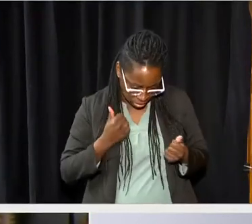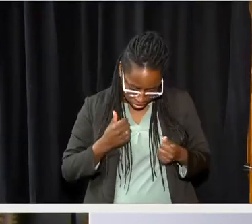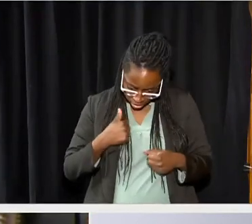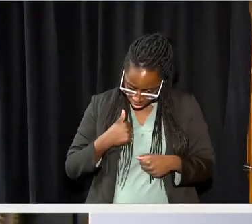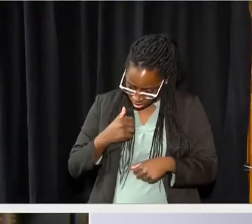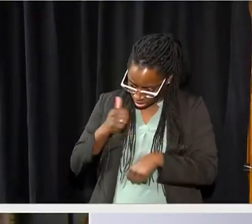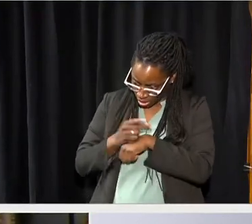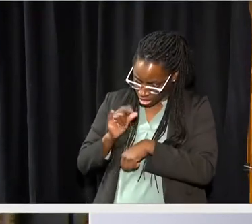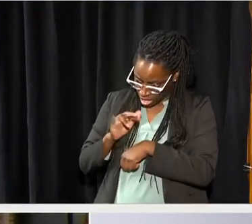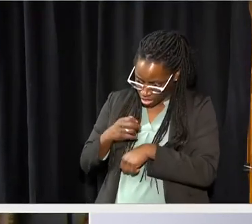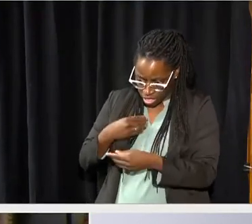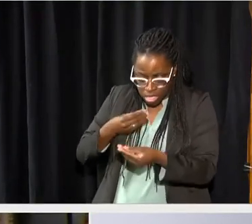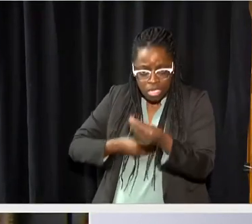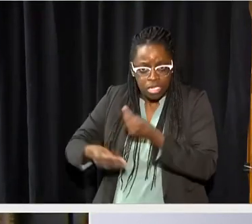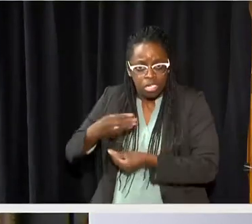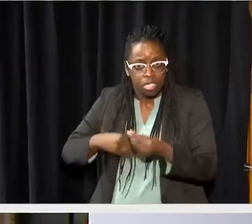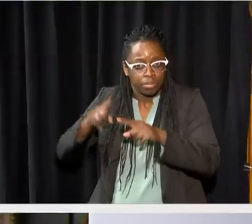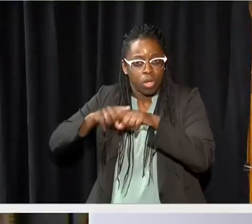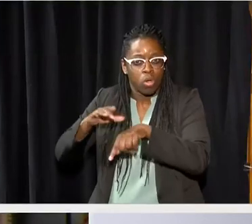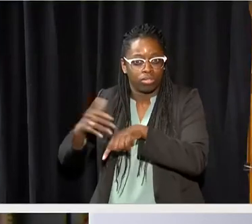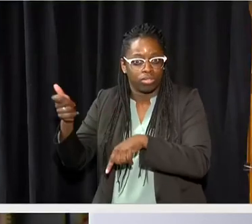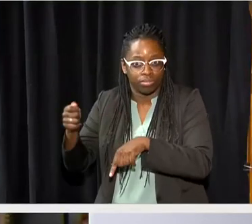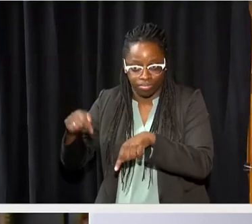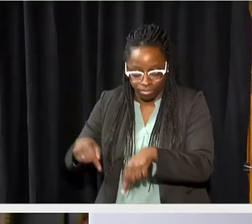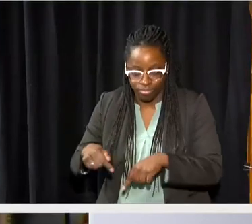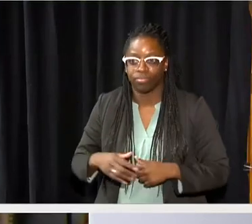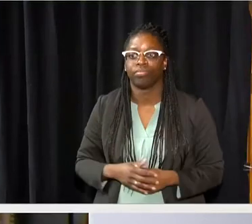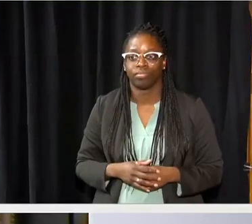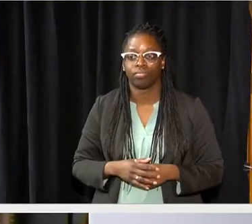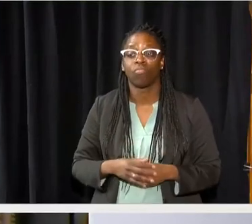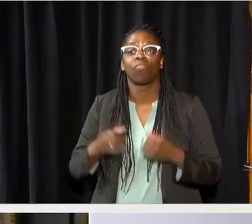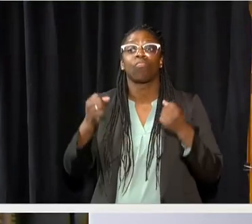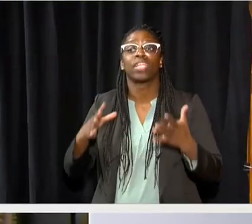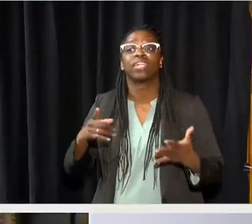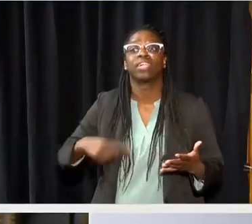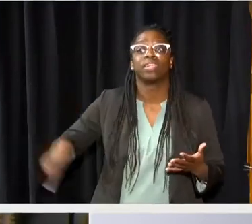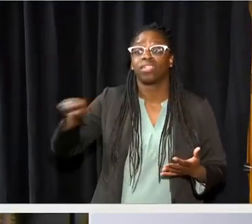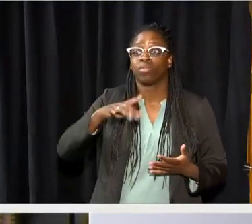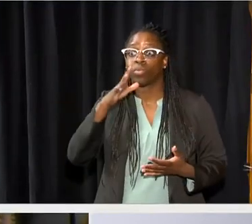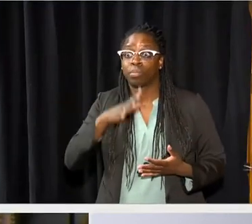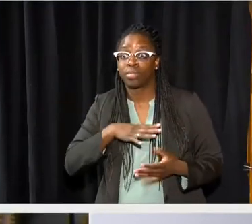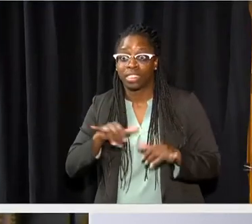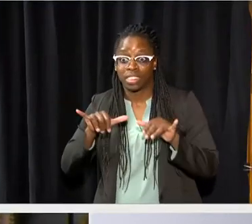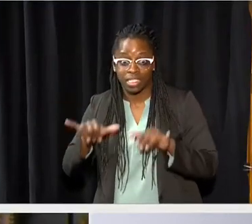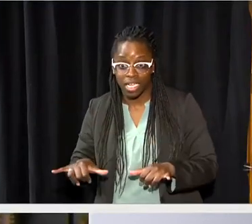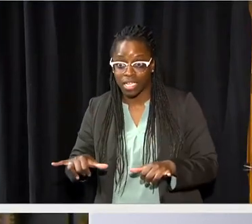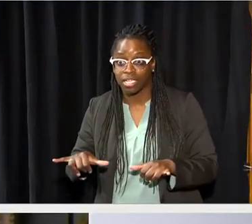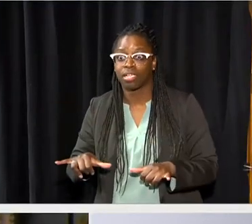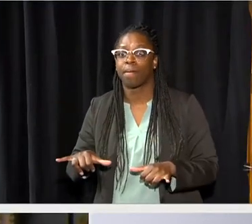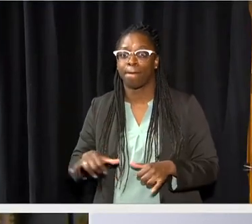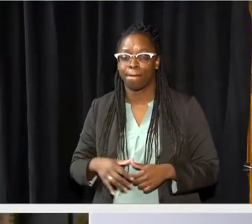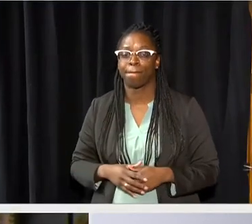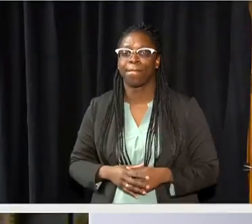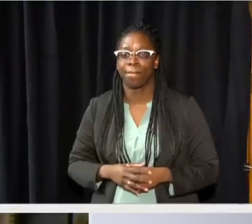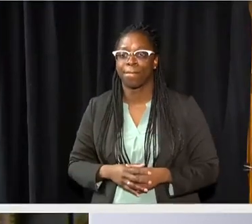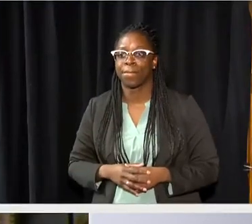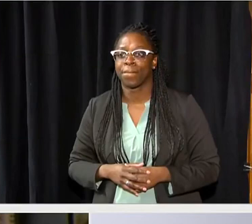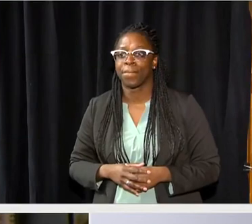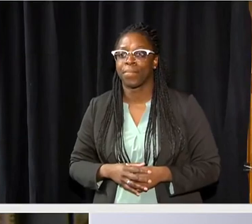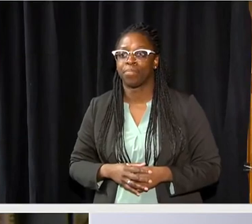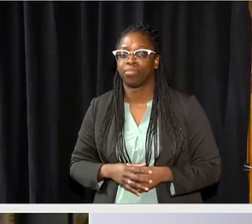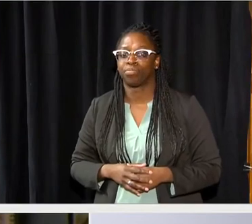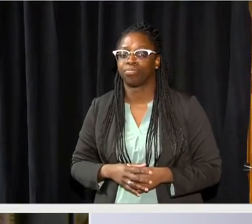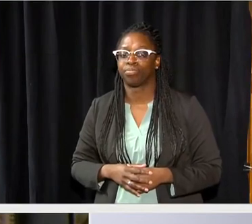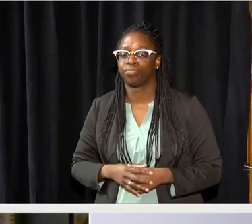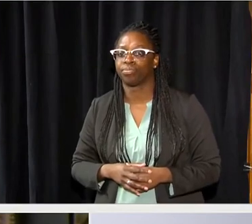stresses families, it pushes women out of the workforce, it holds our economy back. We have to lower